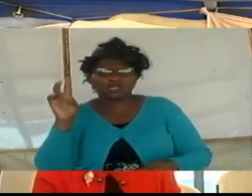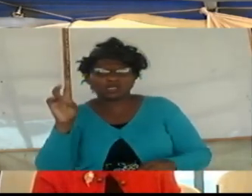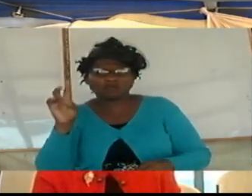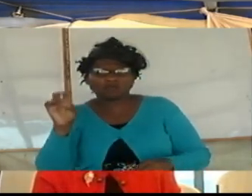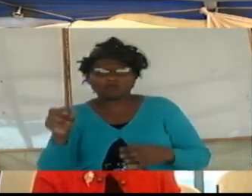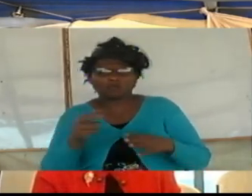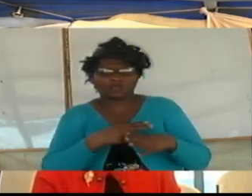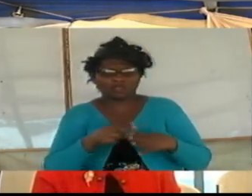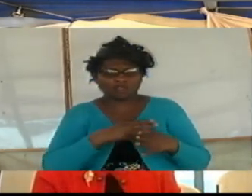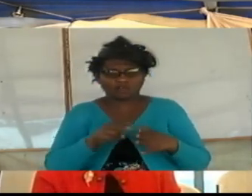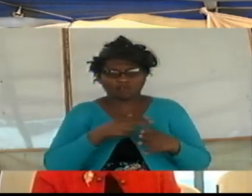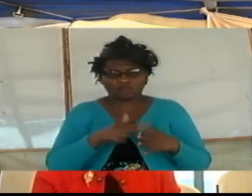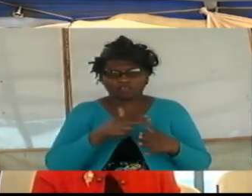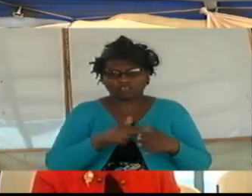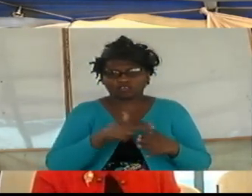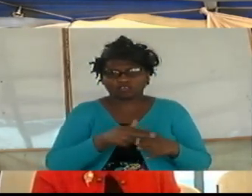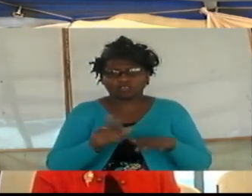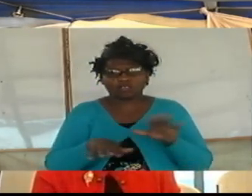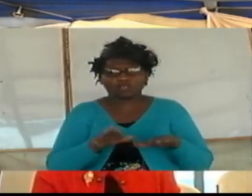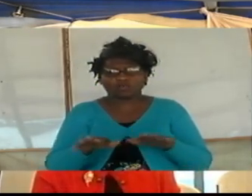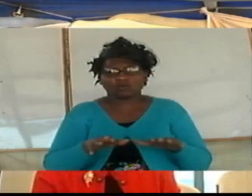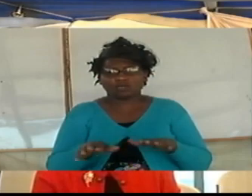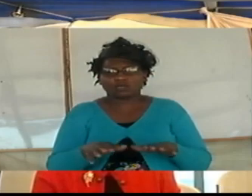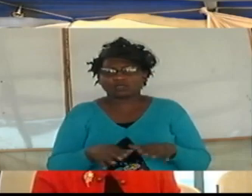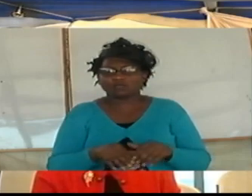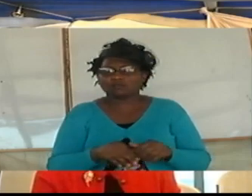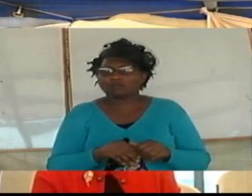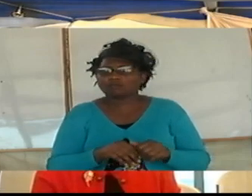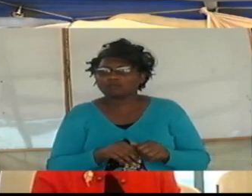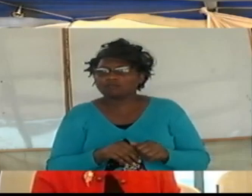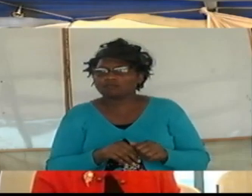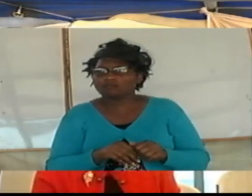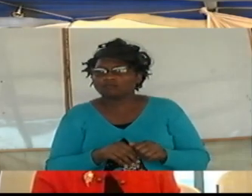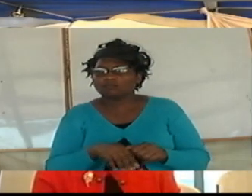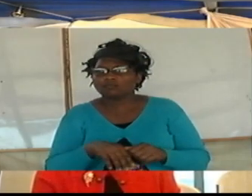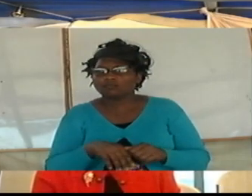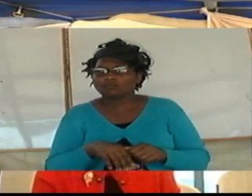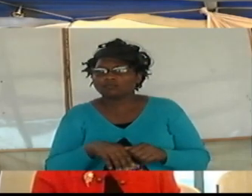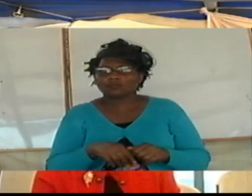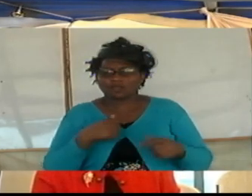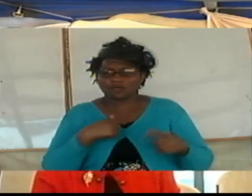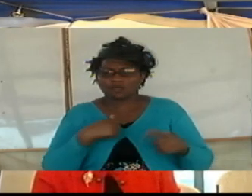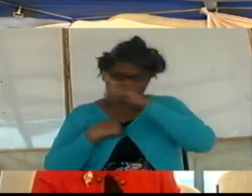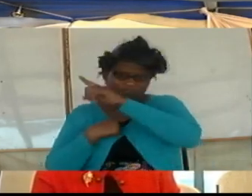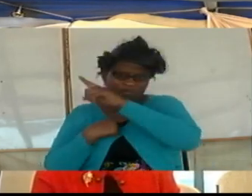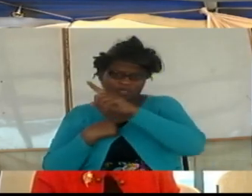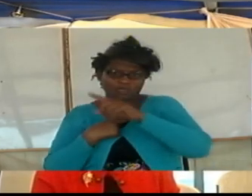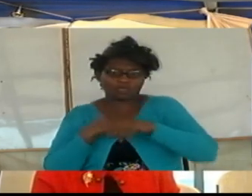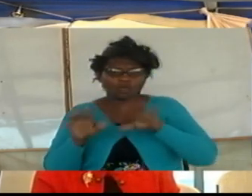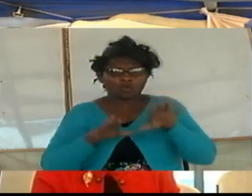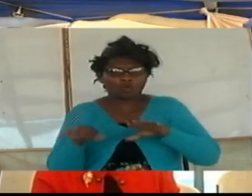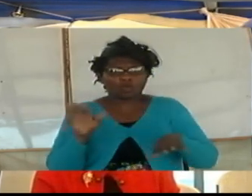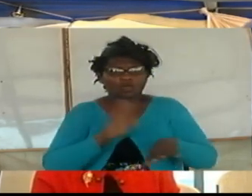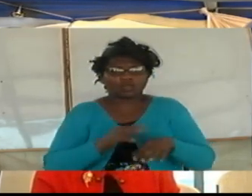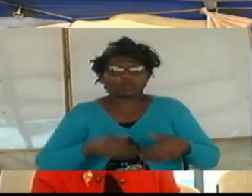is like walking distance to Halfway Tree. So I was just walking on my way and stuff. And, you